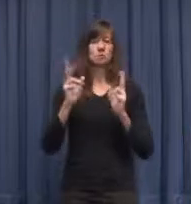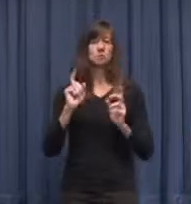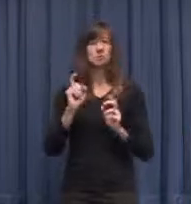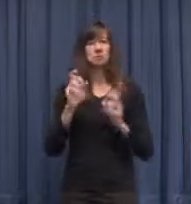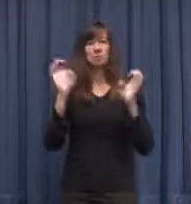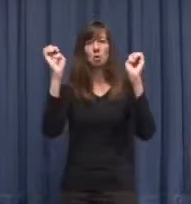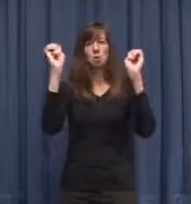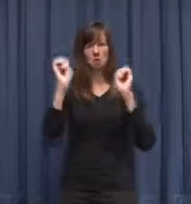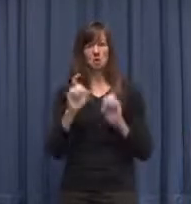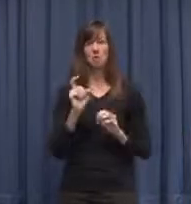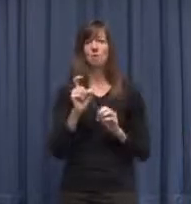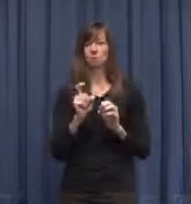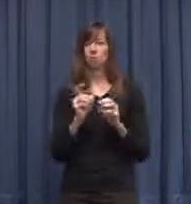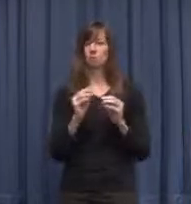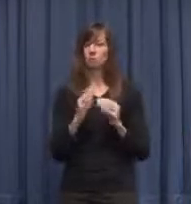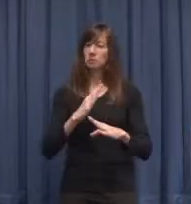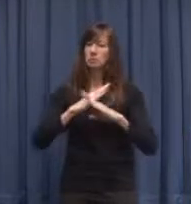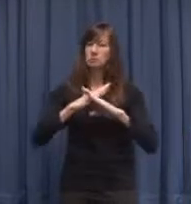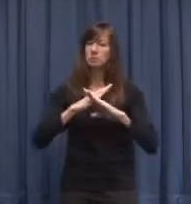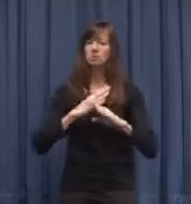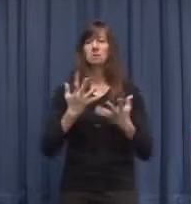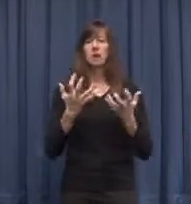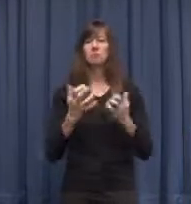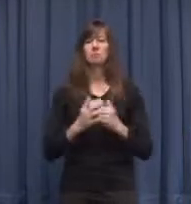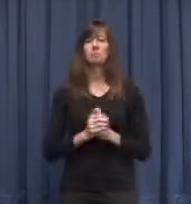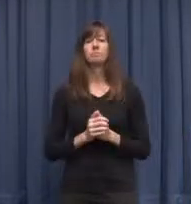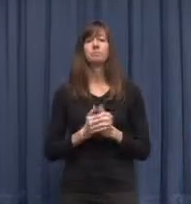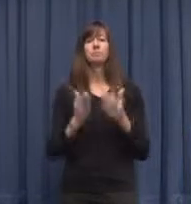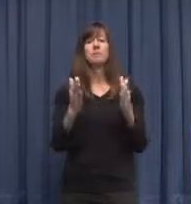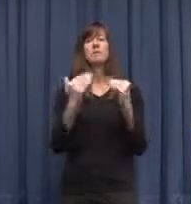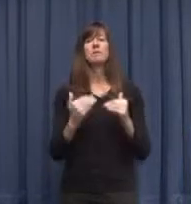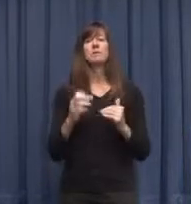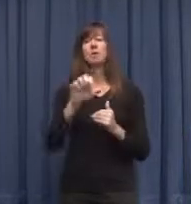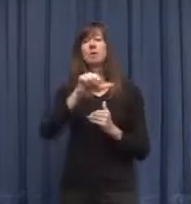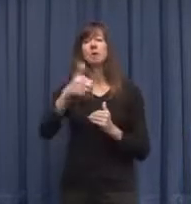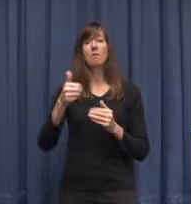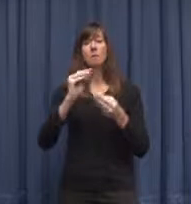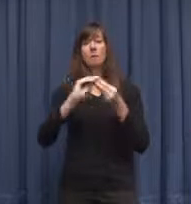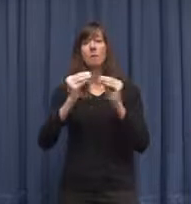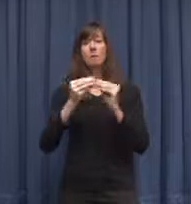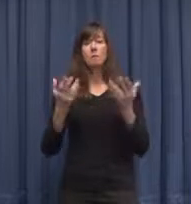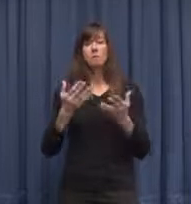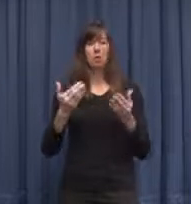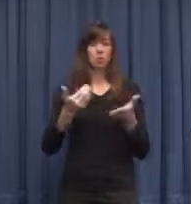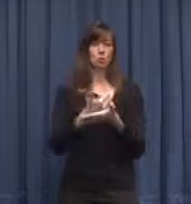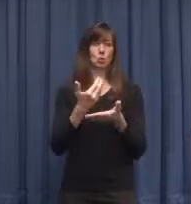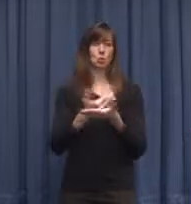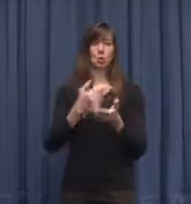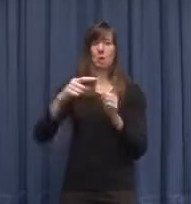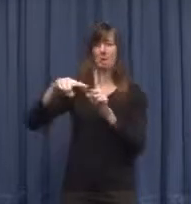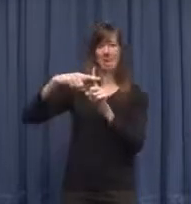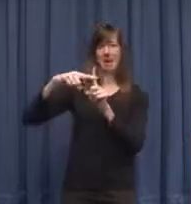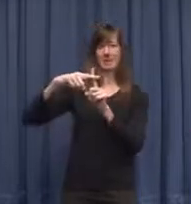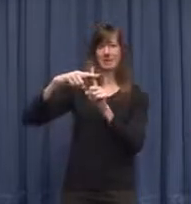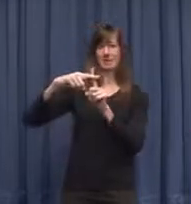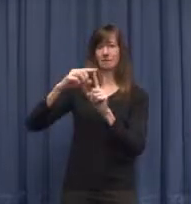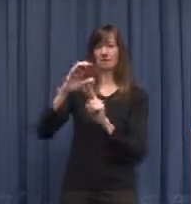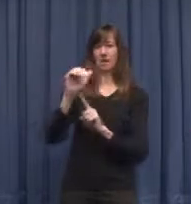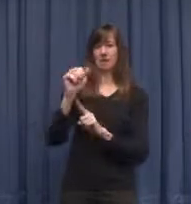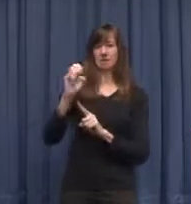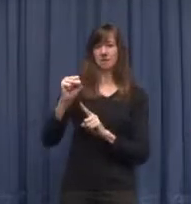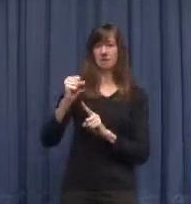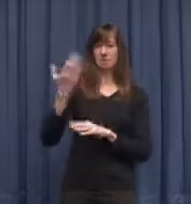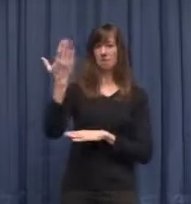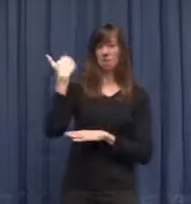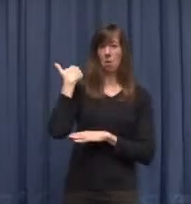Another data-driven view of where we're at, of course, is the number of new positive cases. Throughout the summer and into early fall, we were